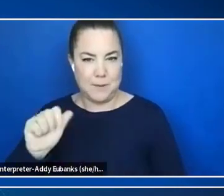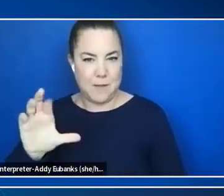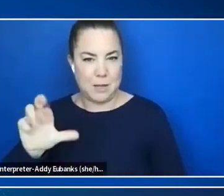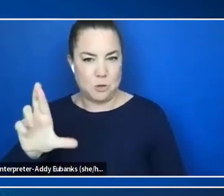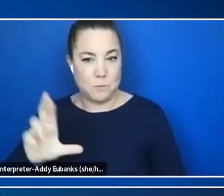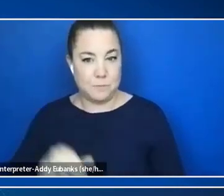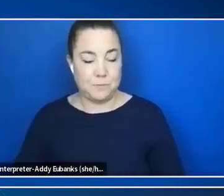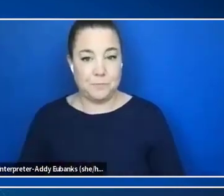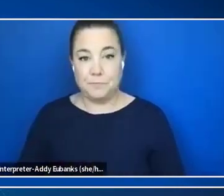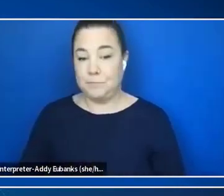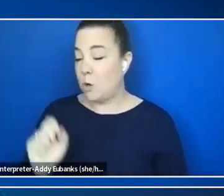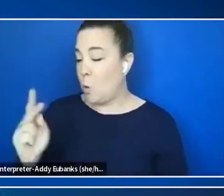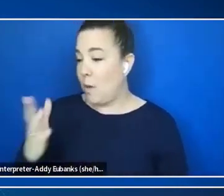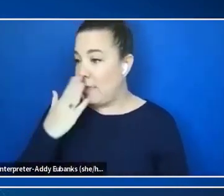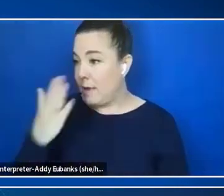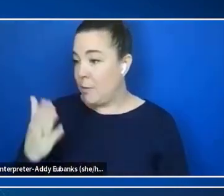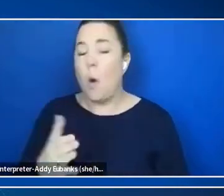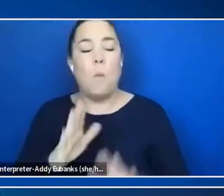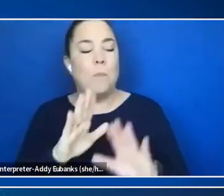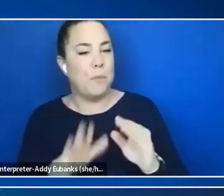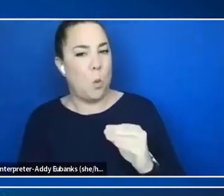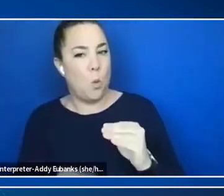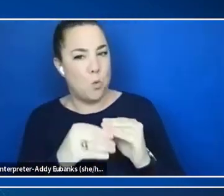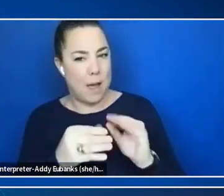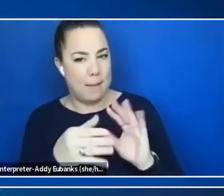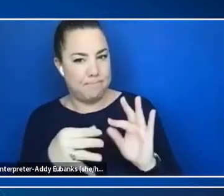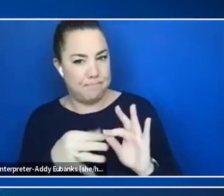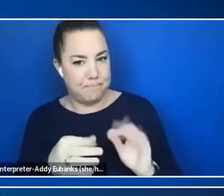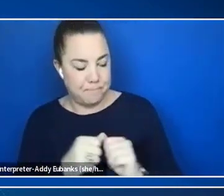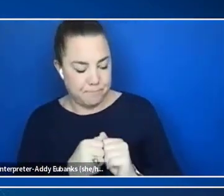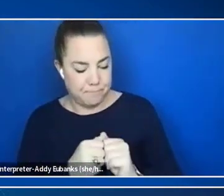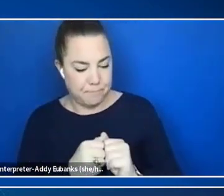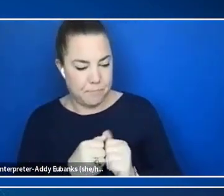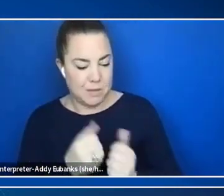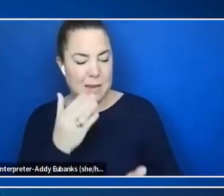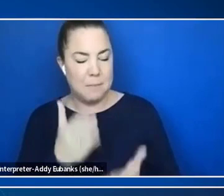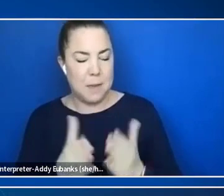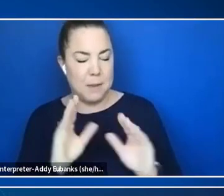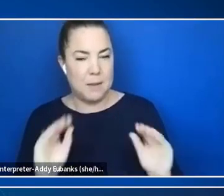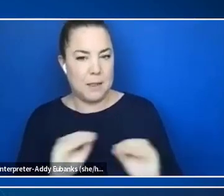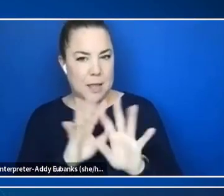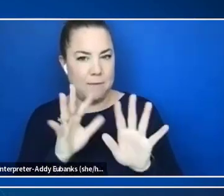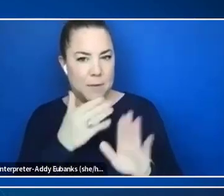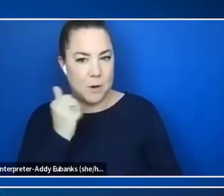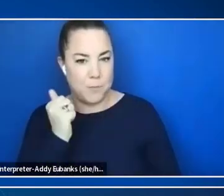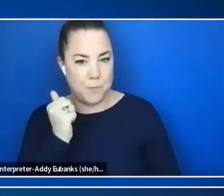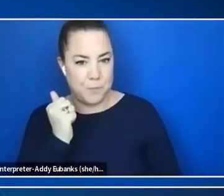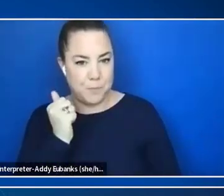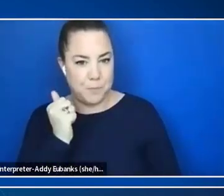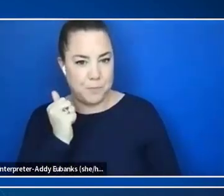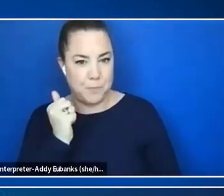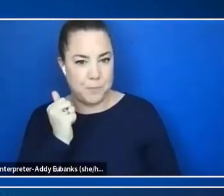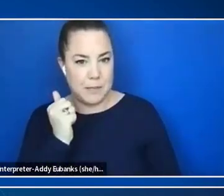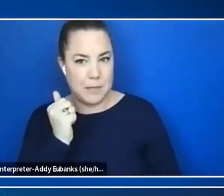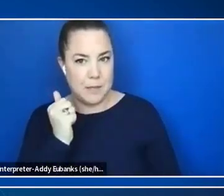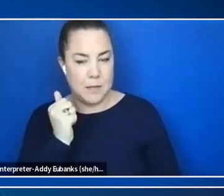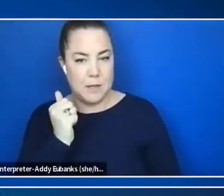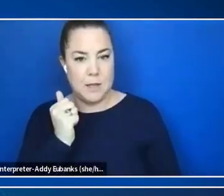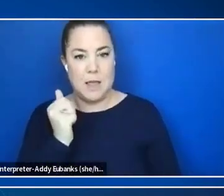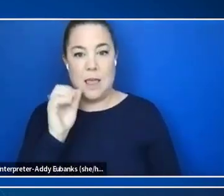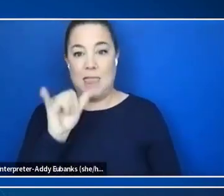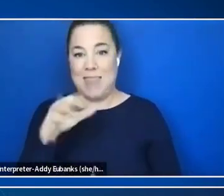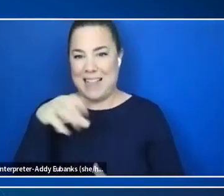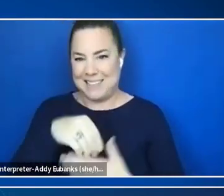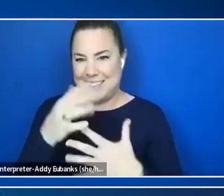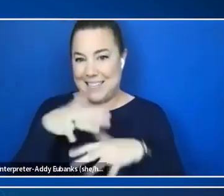Thank you. So I guess I should say it like this. Maybe this will get the answer. It's an integrative